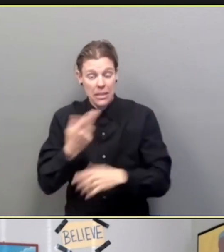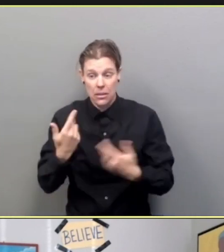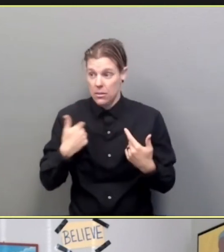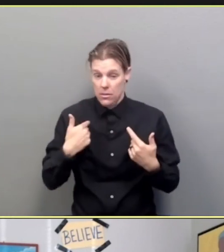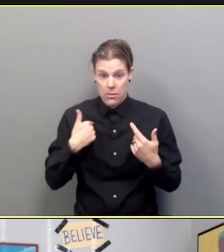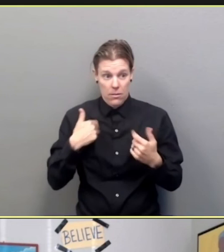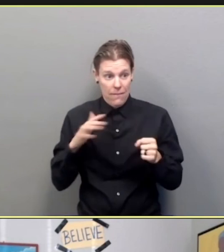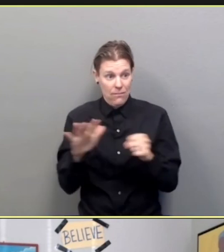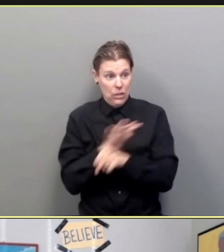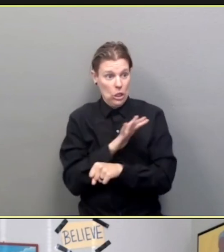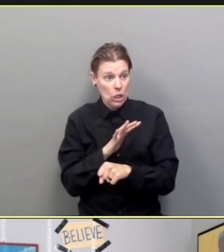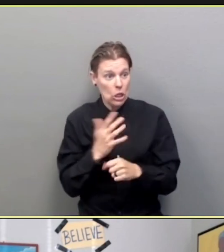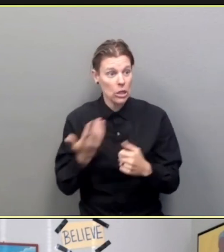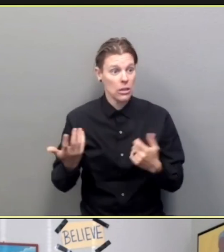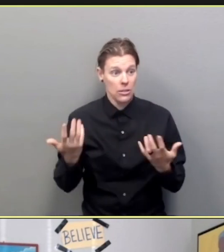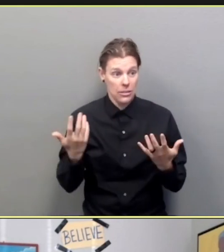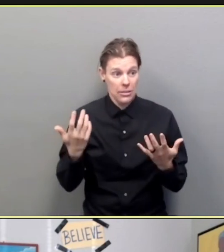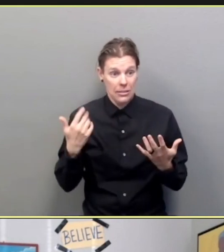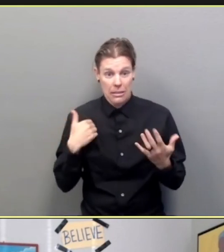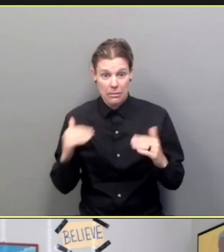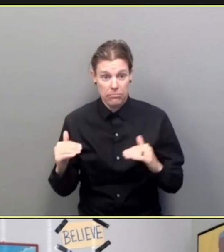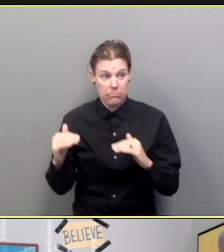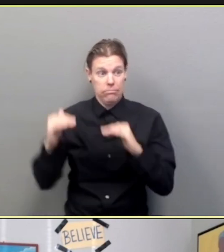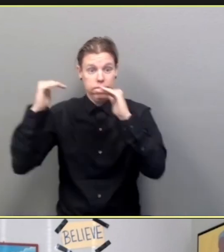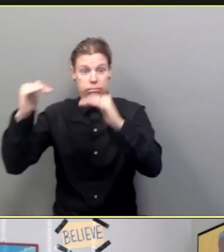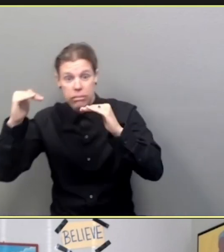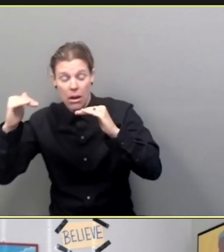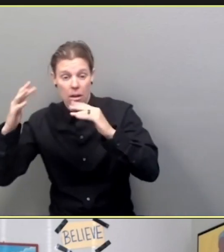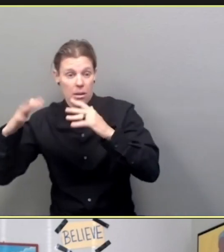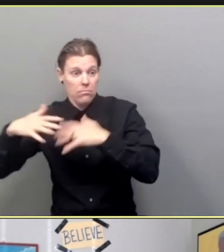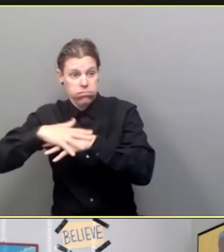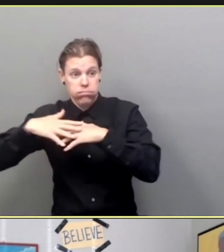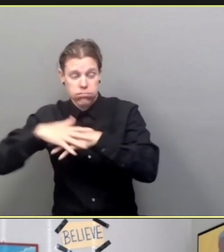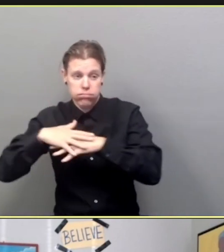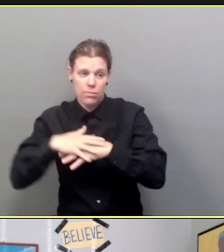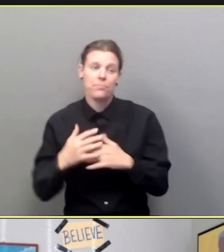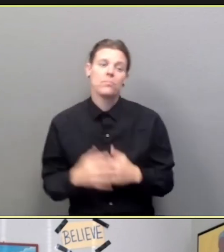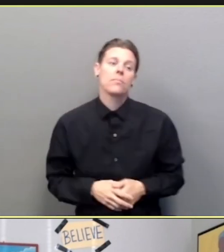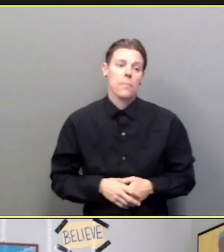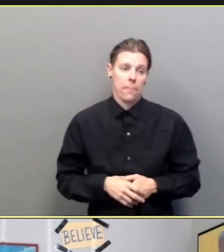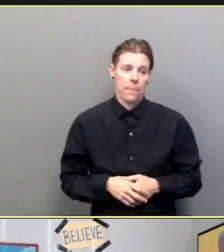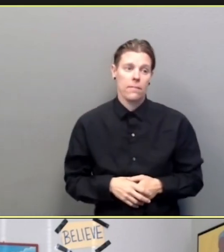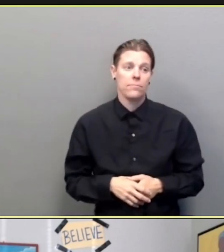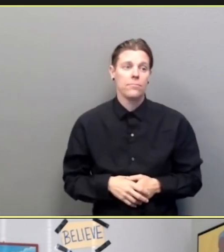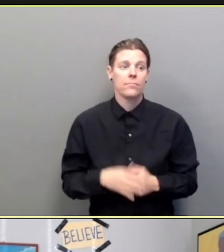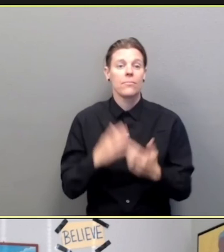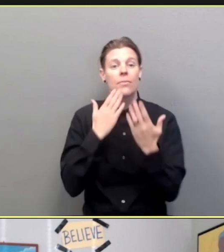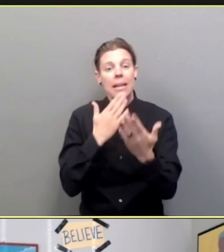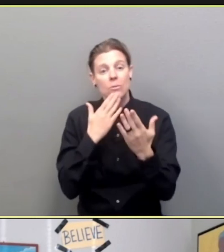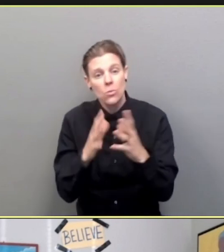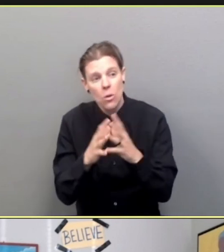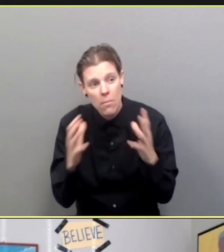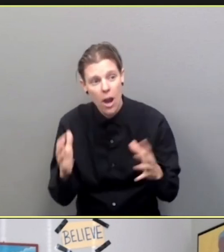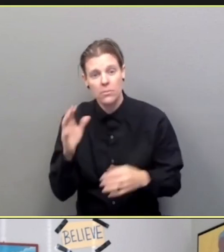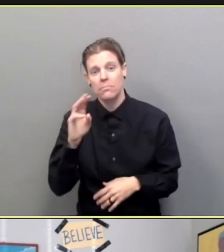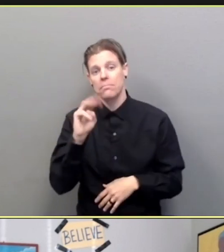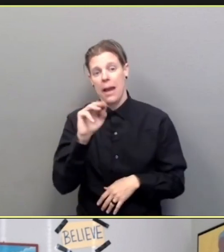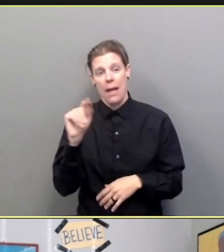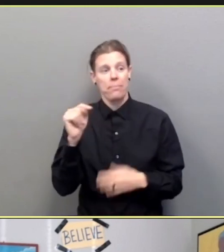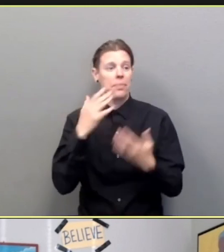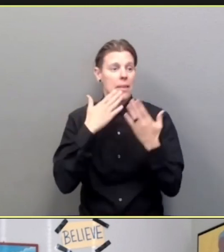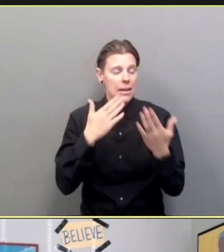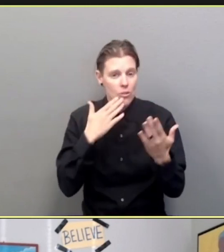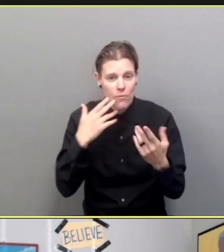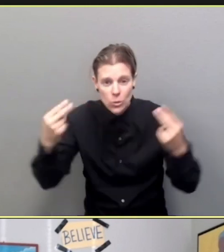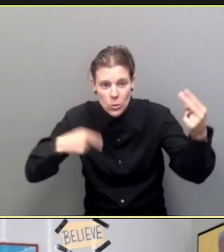mode. Thank you very much. Thanks, Dr. Skouras, and to all our panelists and to our journalists for joining us today. And we will